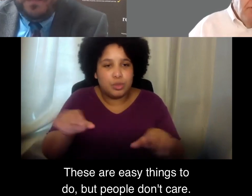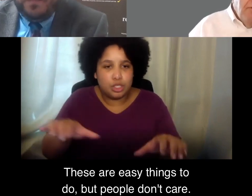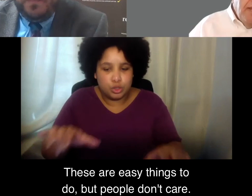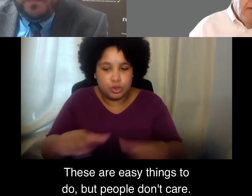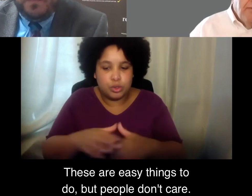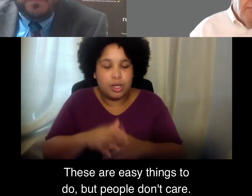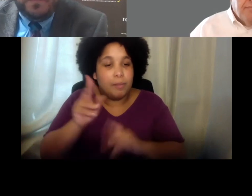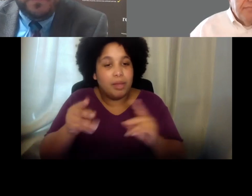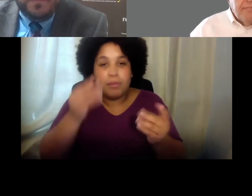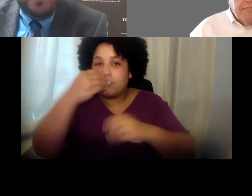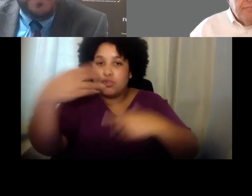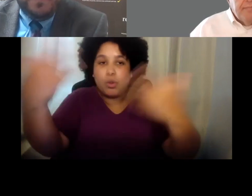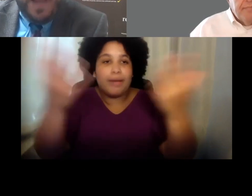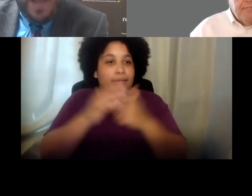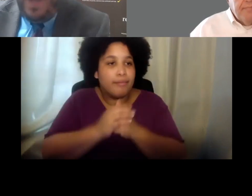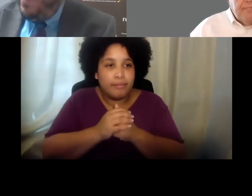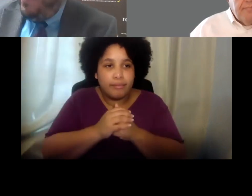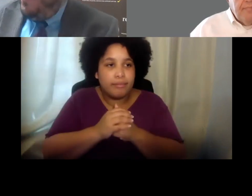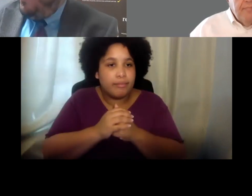people don't care.